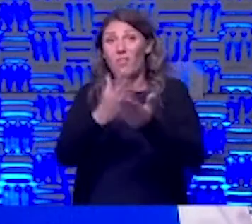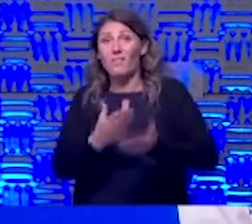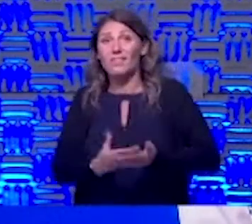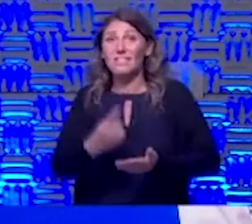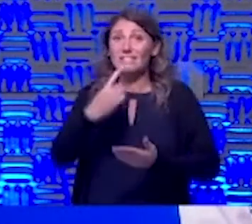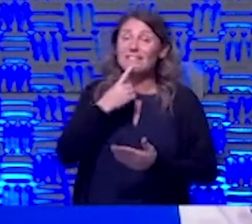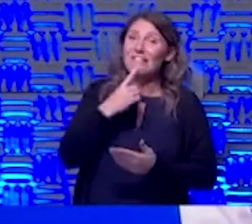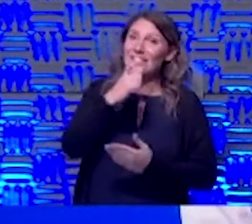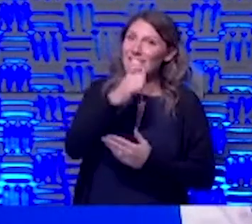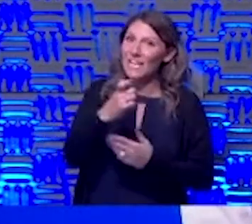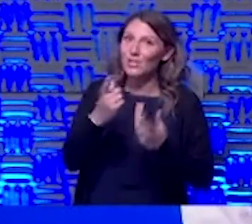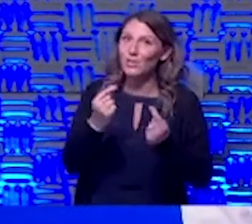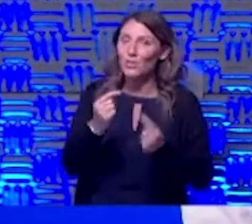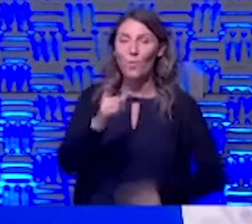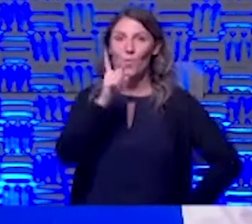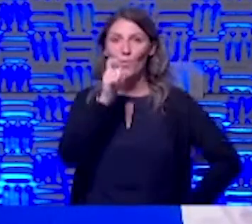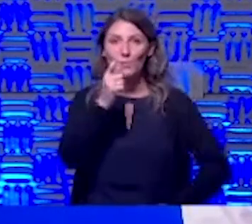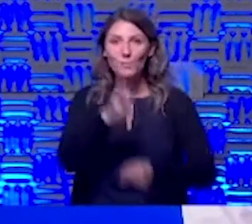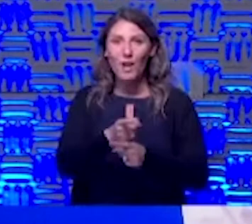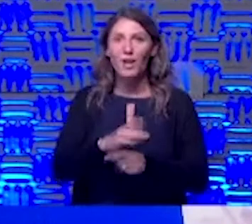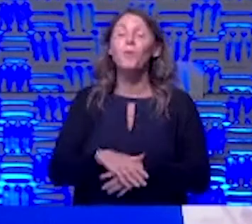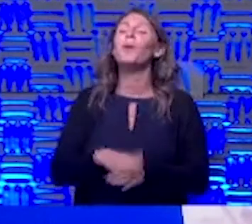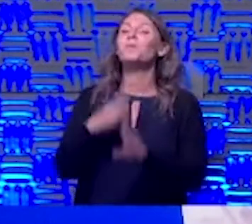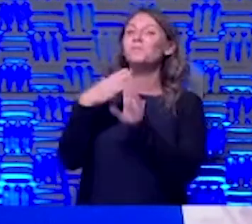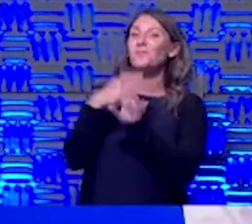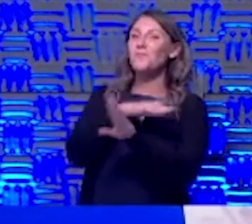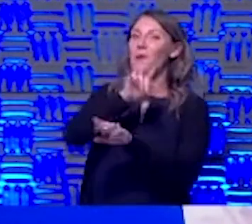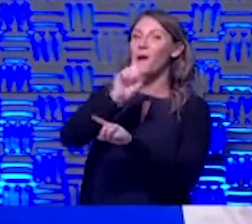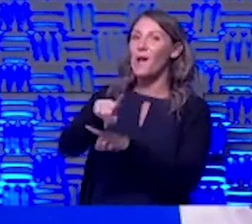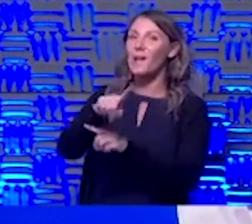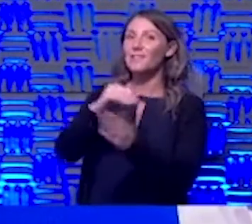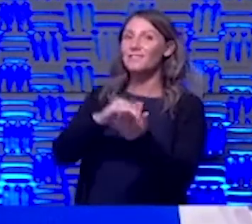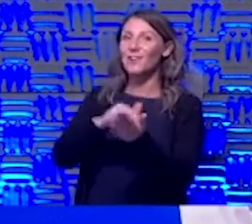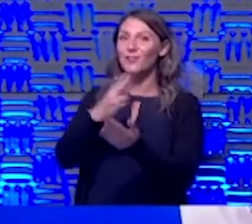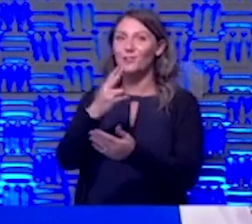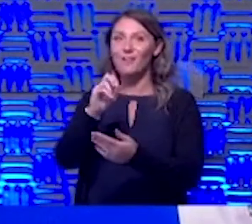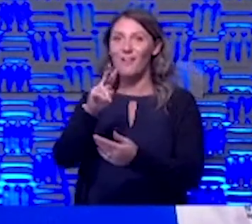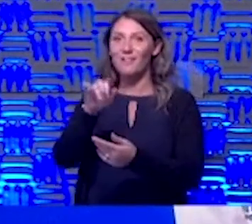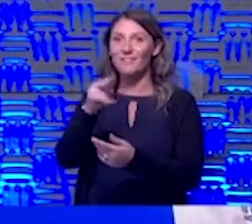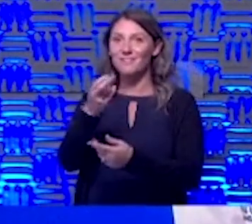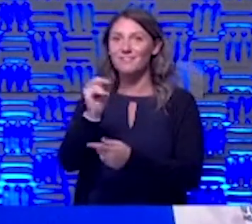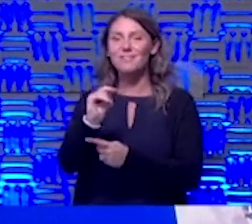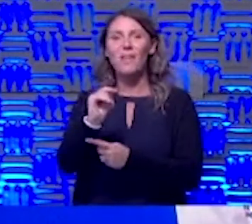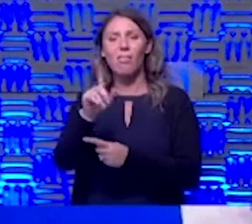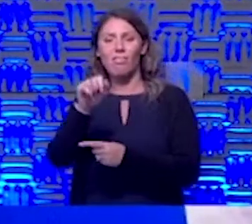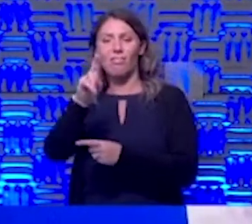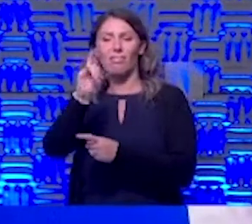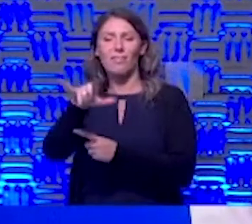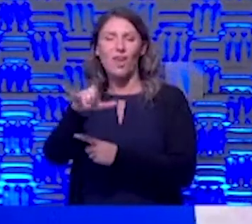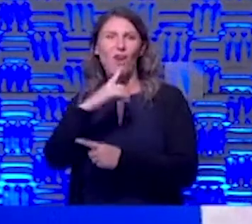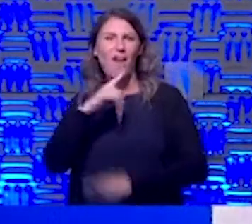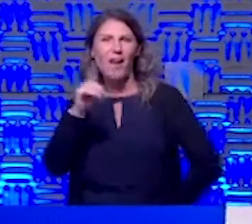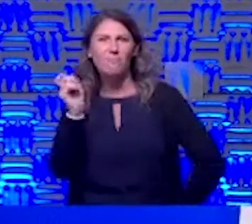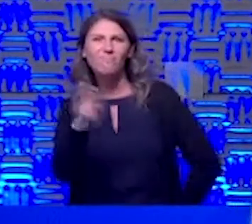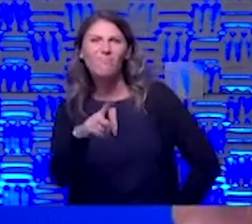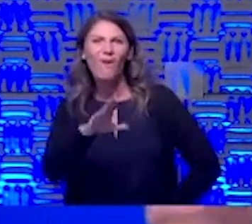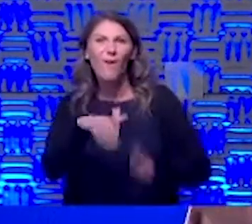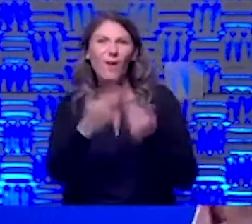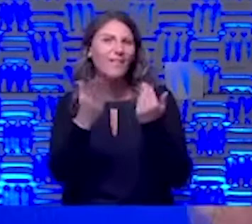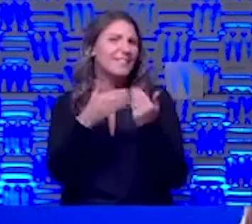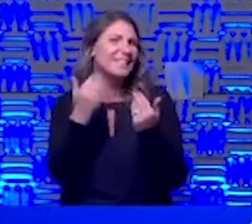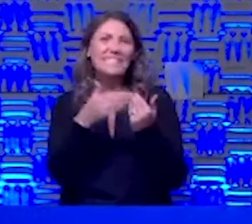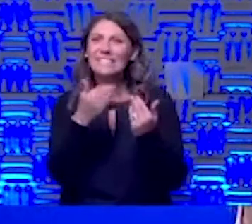is right? Who is right? Well, first, before we ask Hawkeye, let's ask Larry Botts. Larry, I'm giving you all the easy questions today.